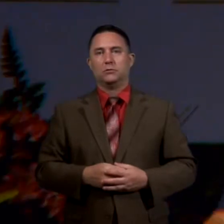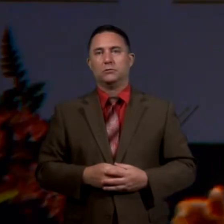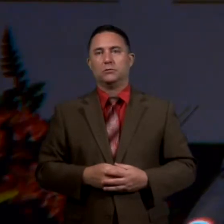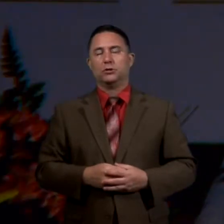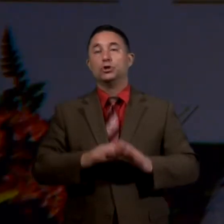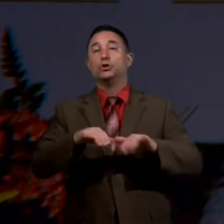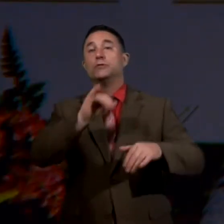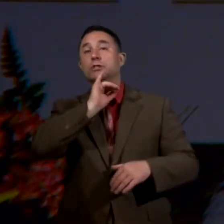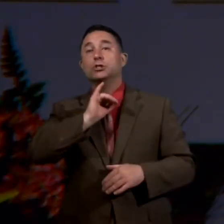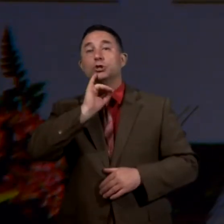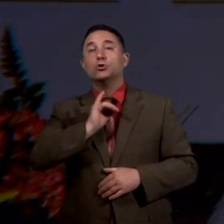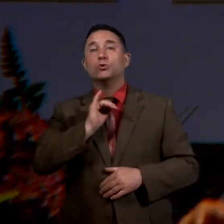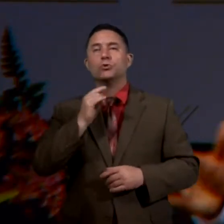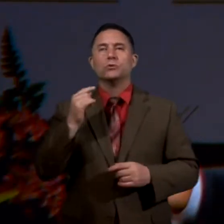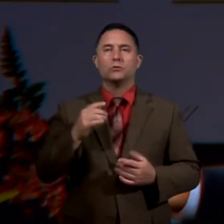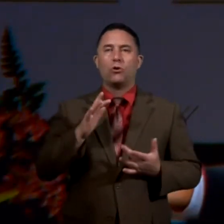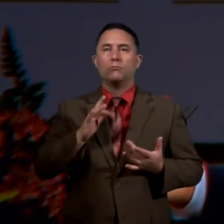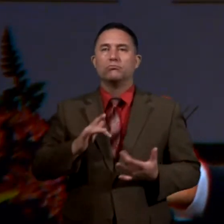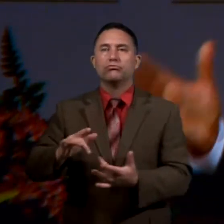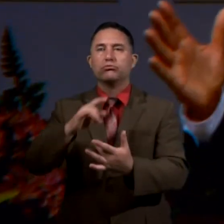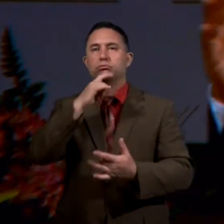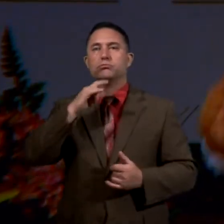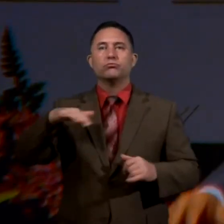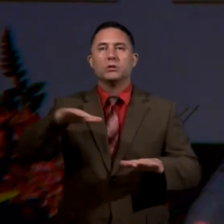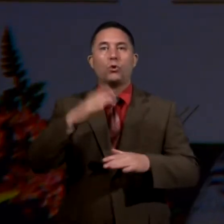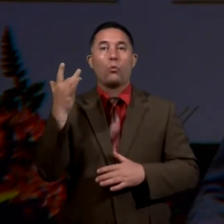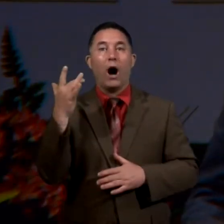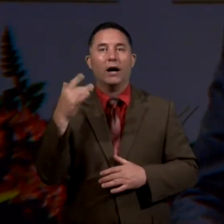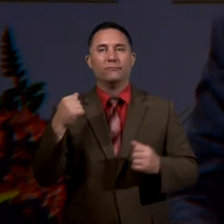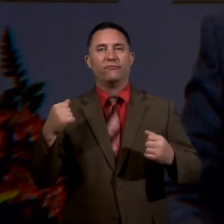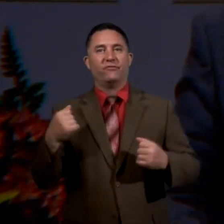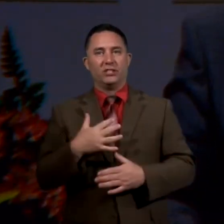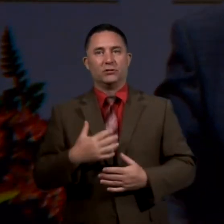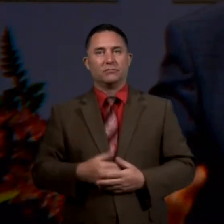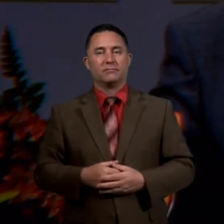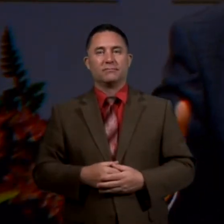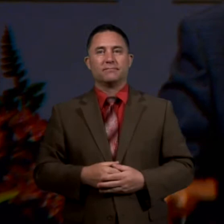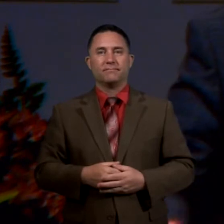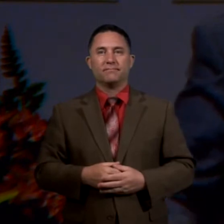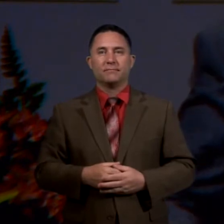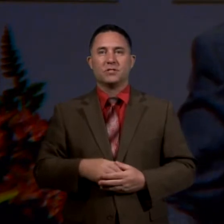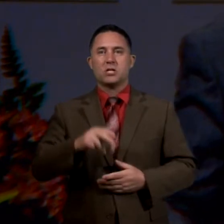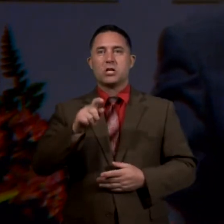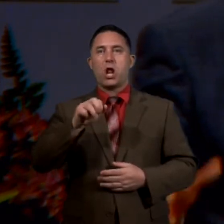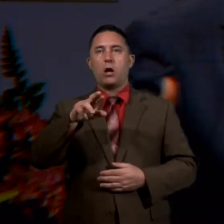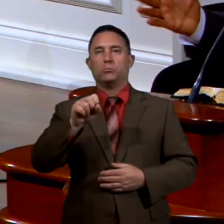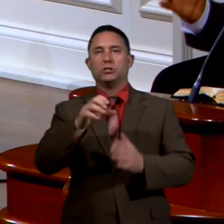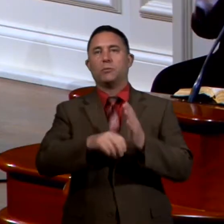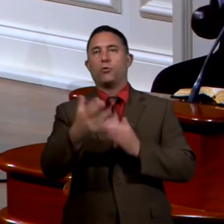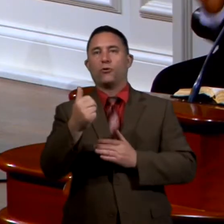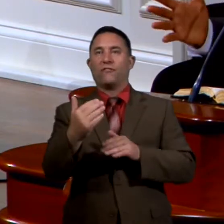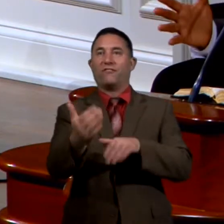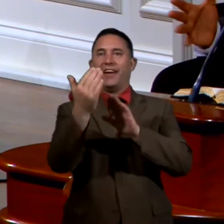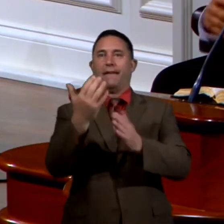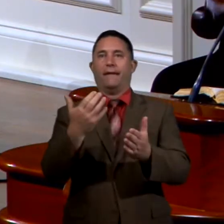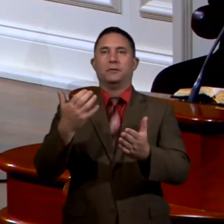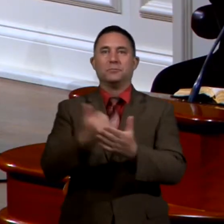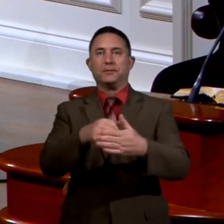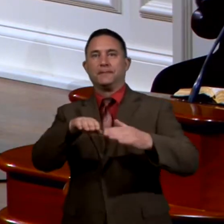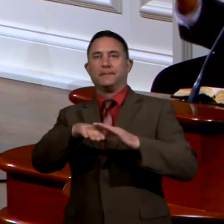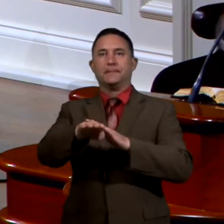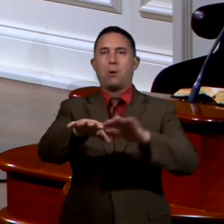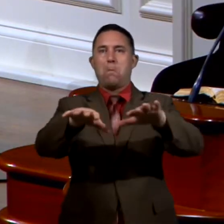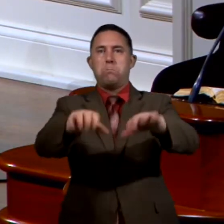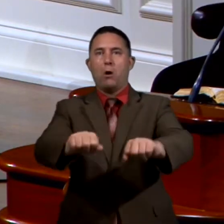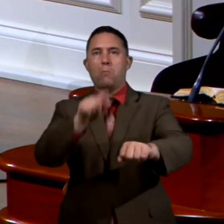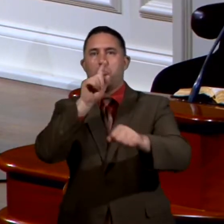The children of Israel wandered in the wilderness because of fear. And in Numbers chapter 13, they were faced with the opportunity to enter into